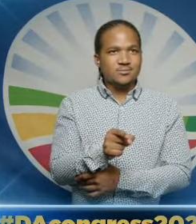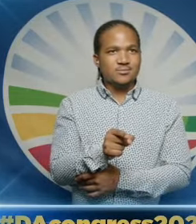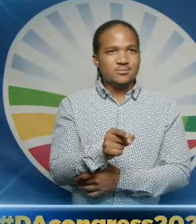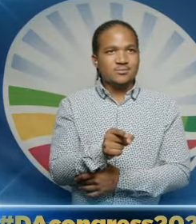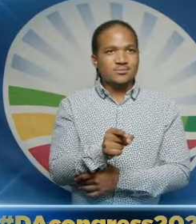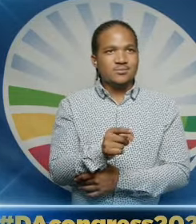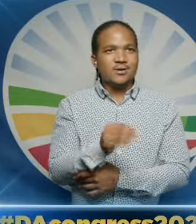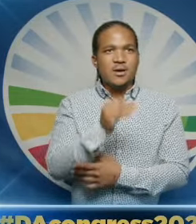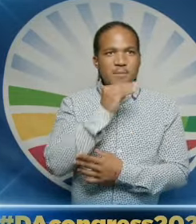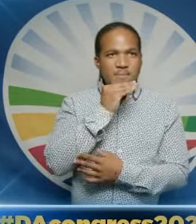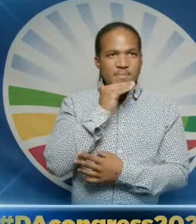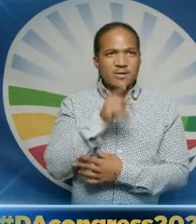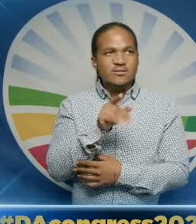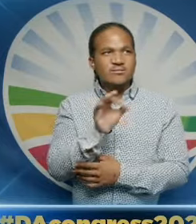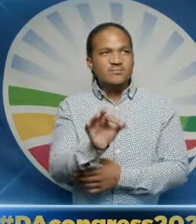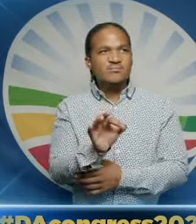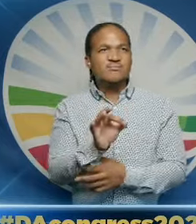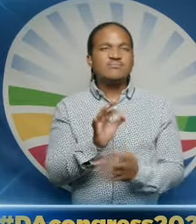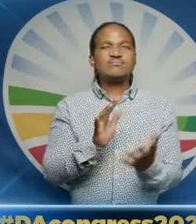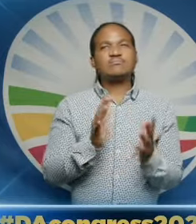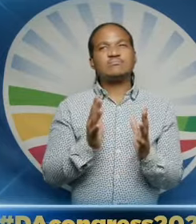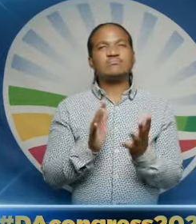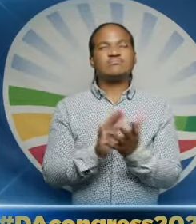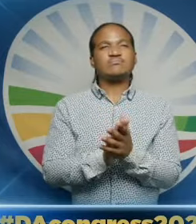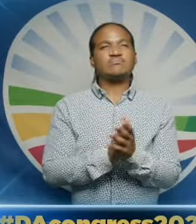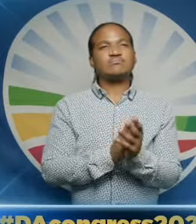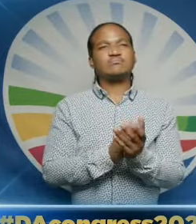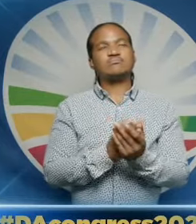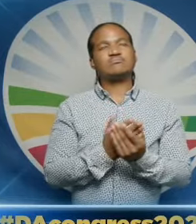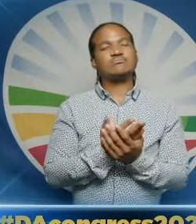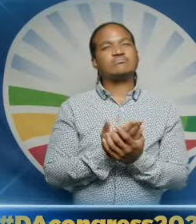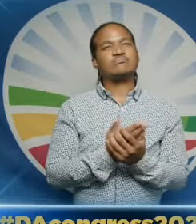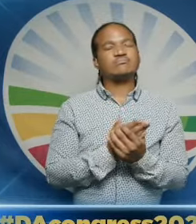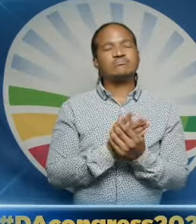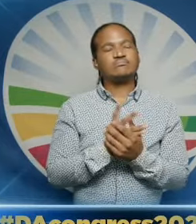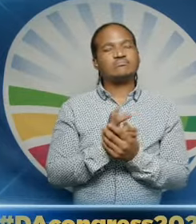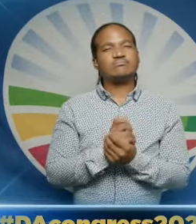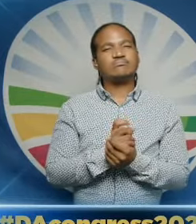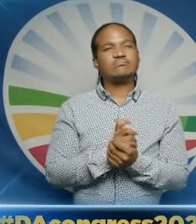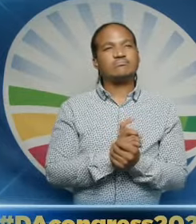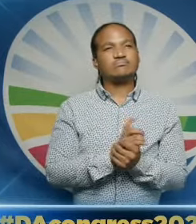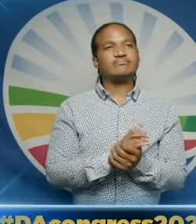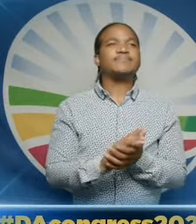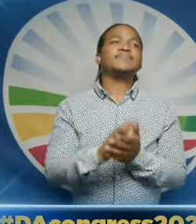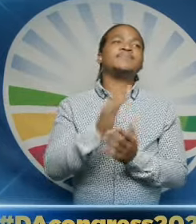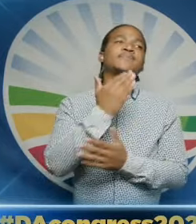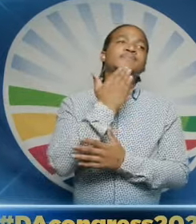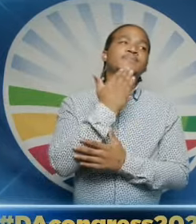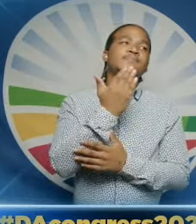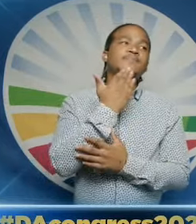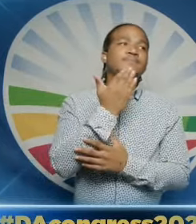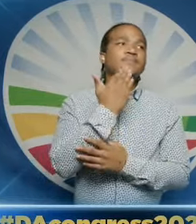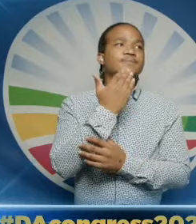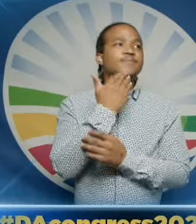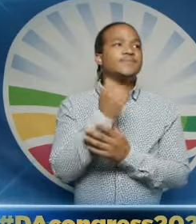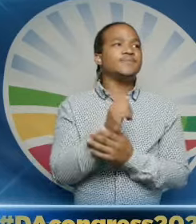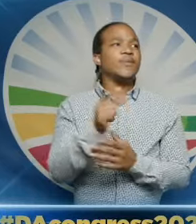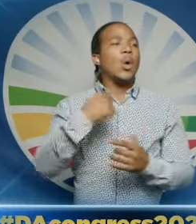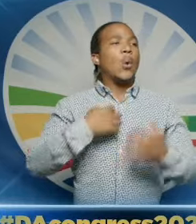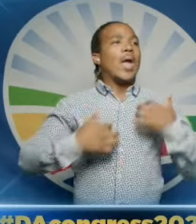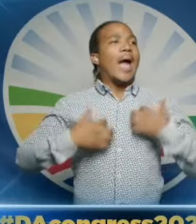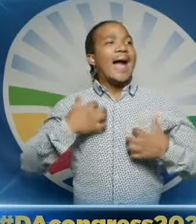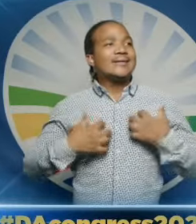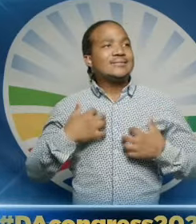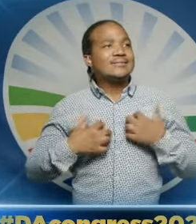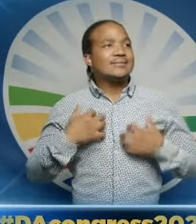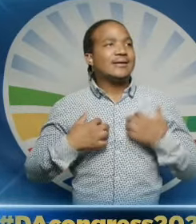Daar kyk die Impala vir my. So, coin tosses have been good for us. We'll do more of those. Let's go back. And we are excited